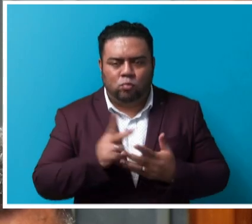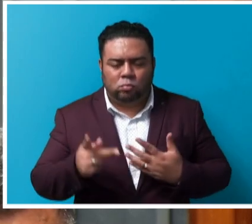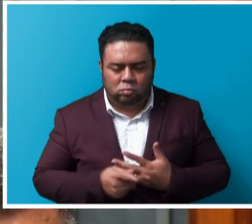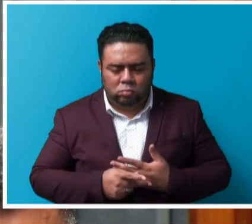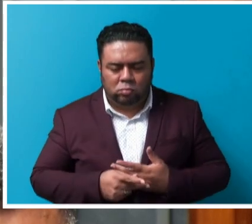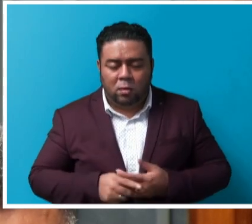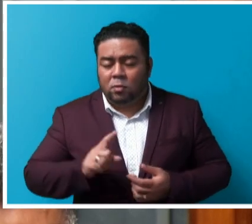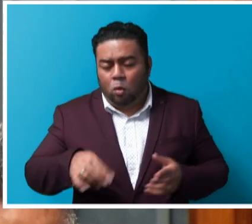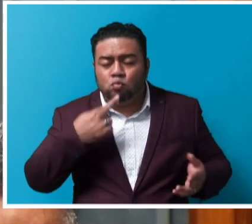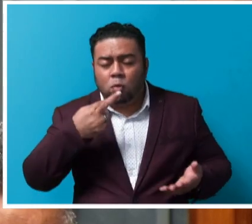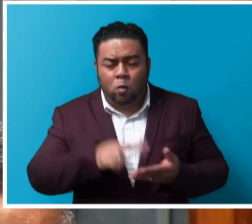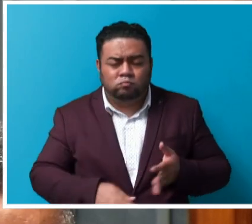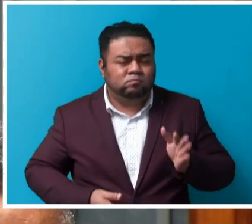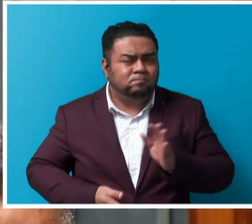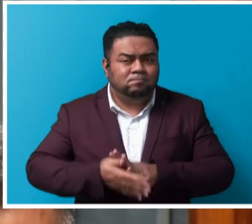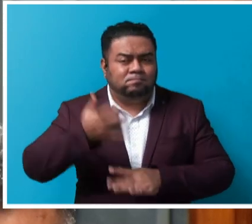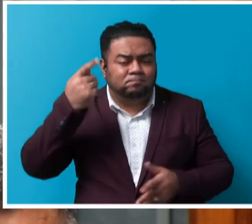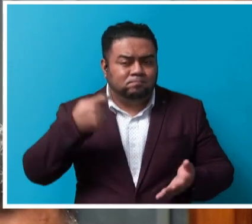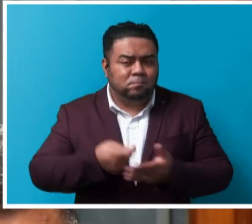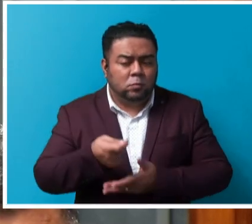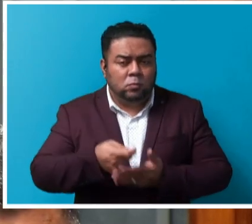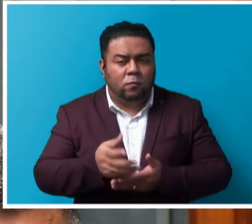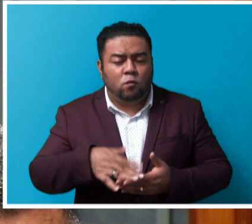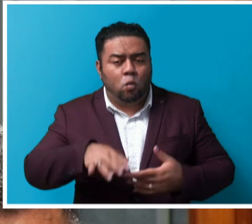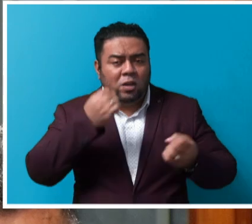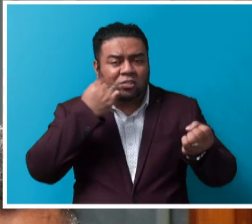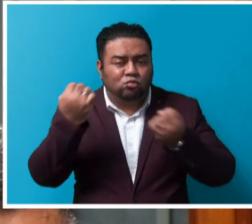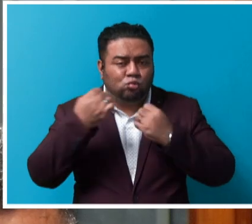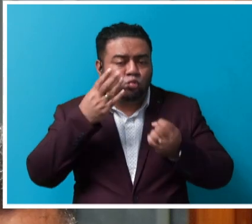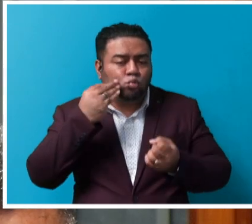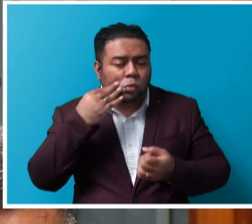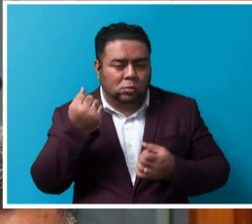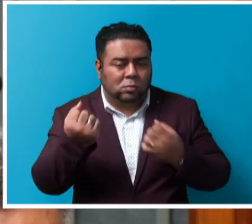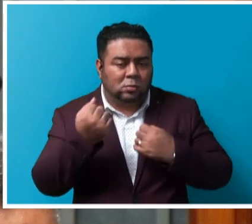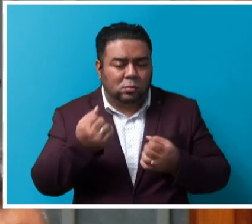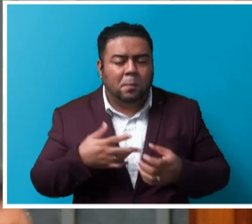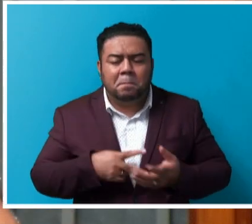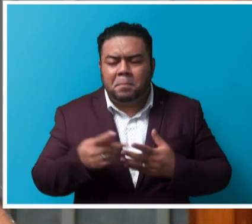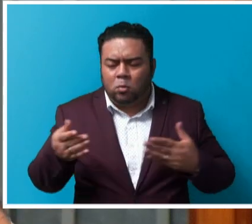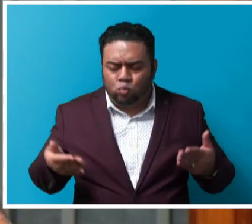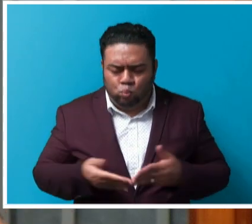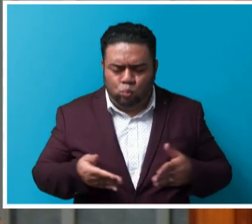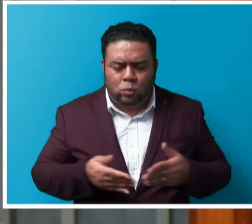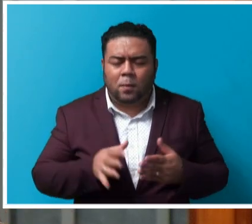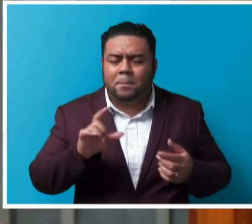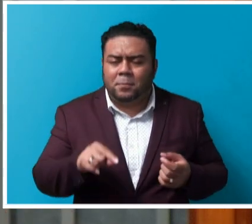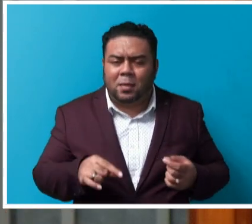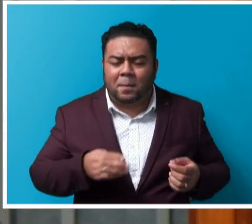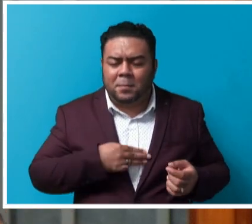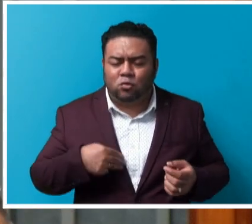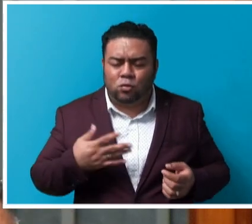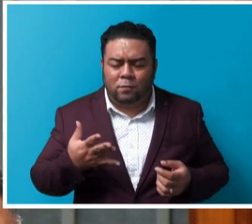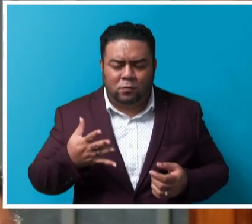The record high cane payment and the targeted support program introduced by the Ministry of Sugar reflects